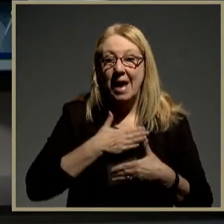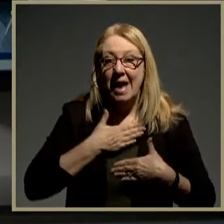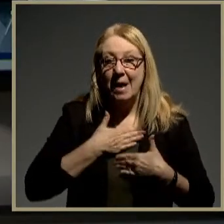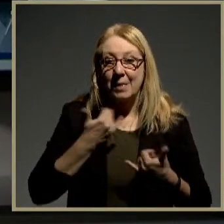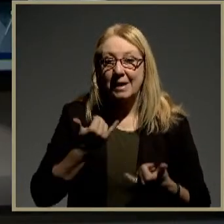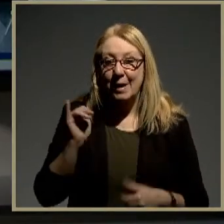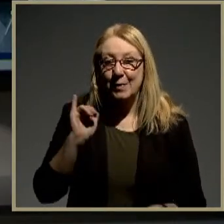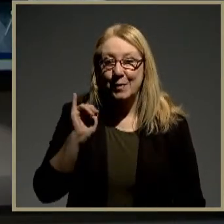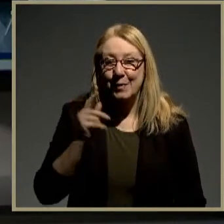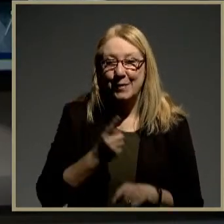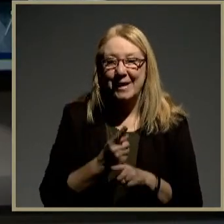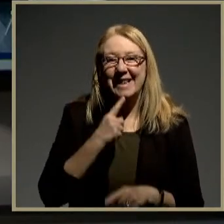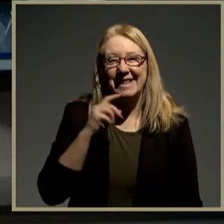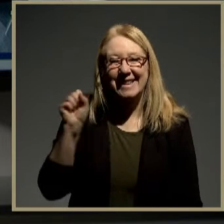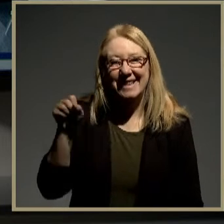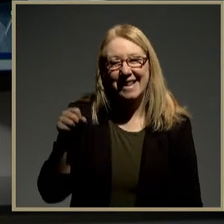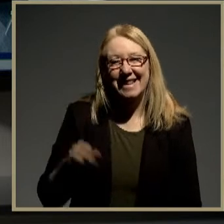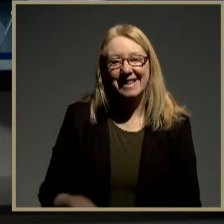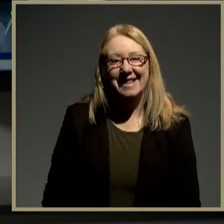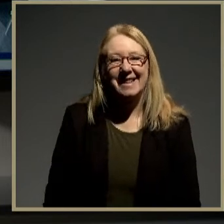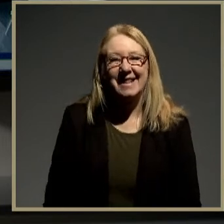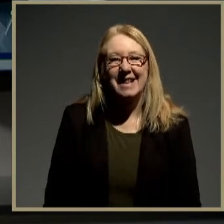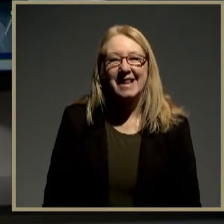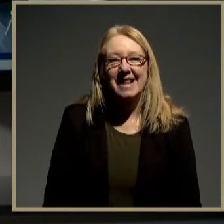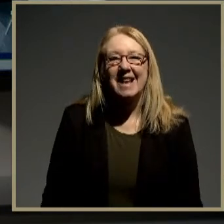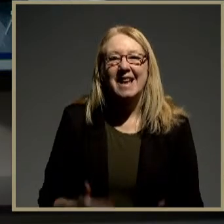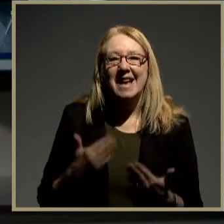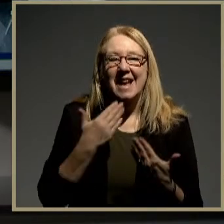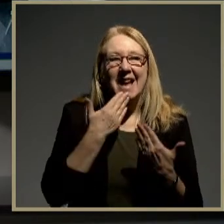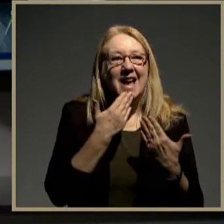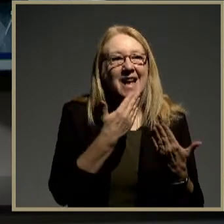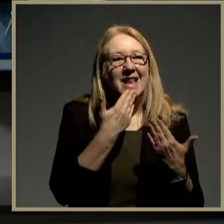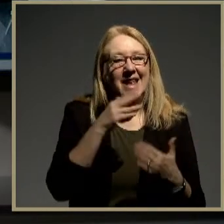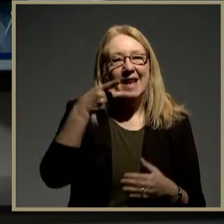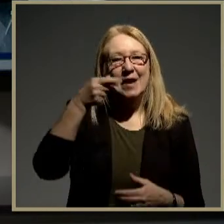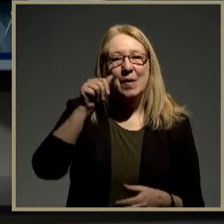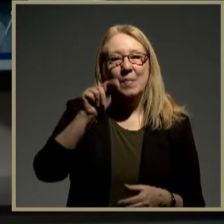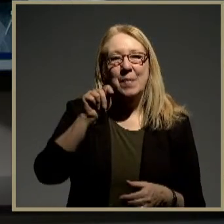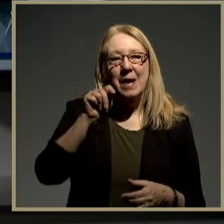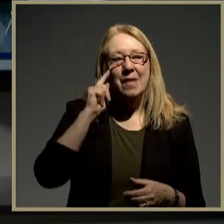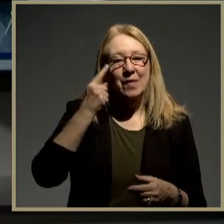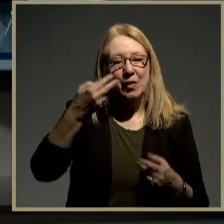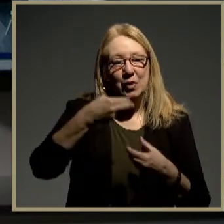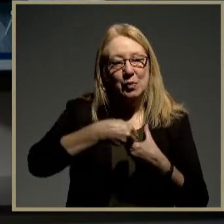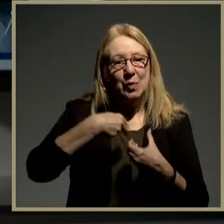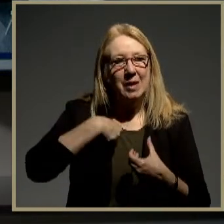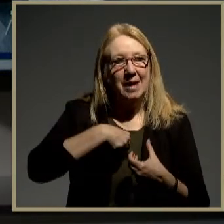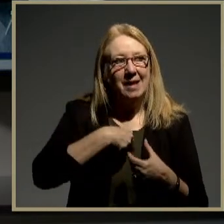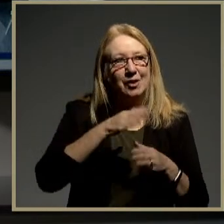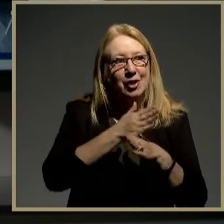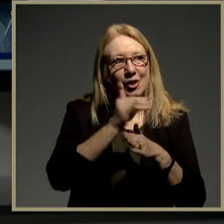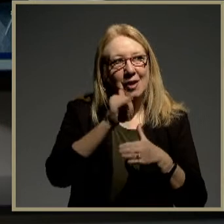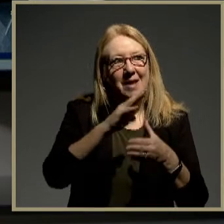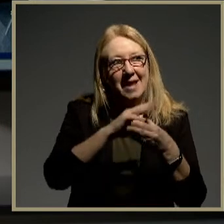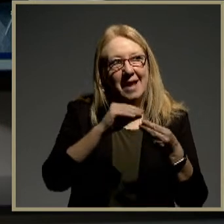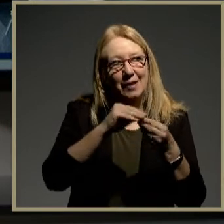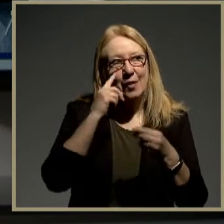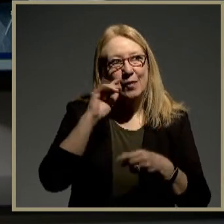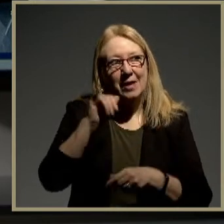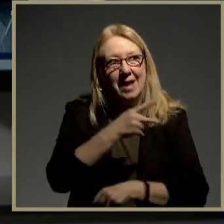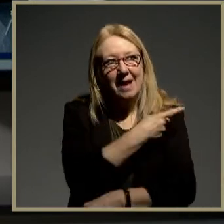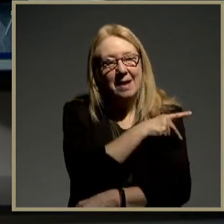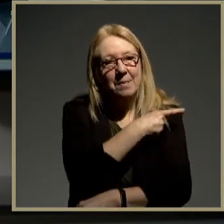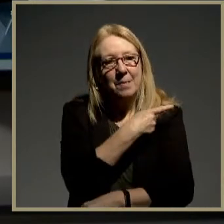Quite a bit. All right, Pat Leahy, thank you so much for being here with us tonight and sharing the story of that patient.